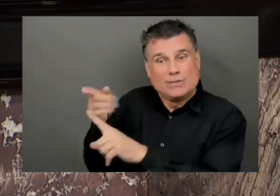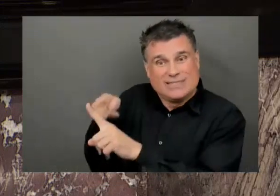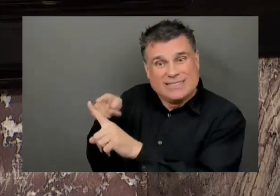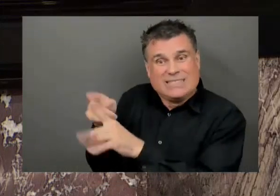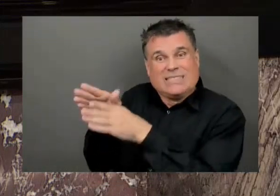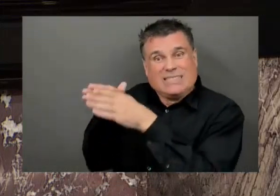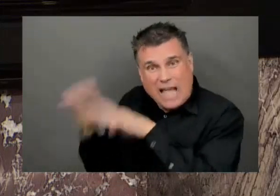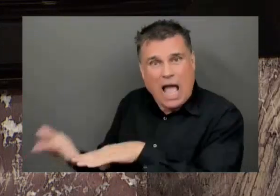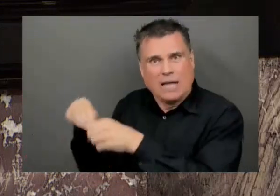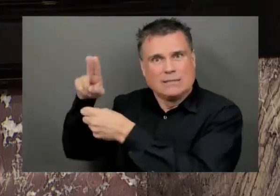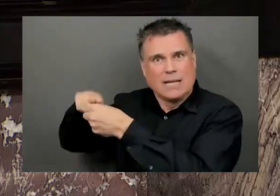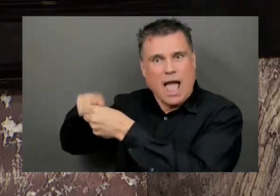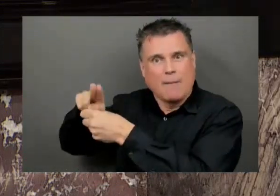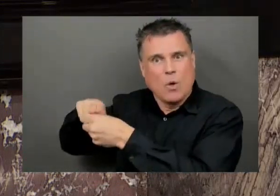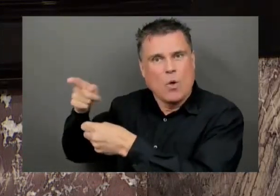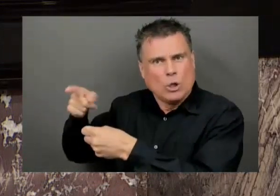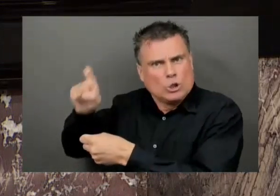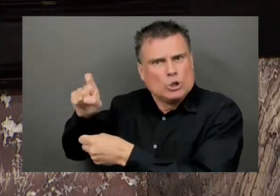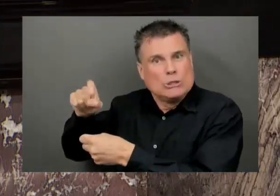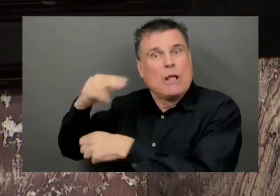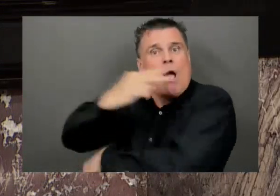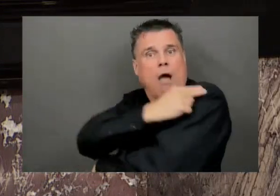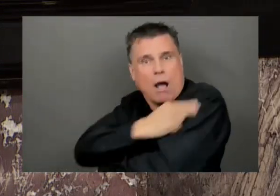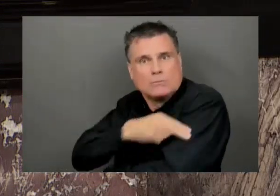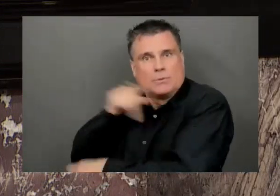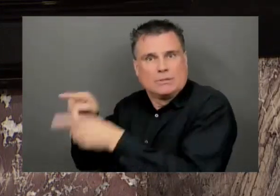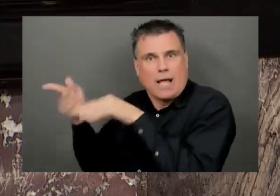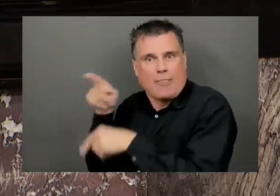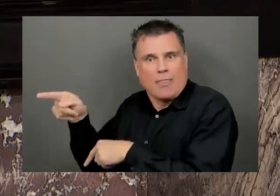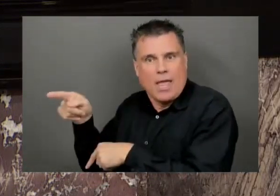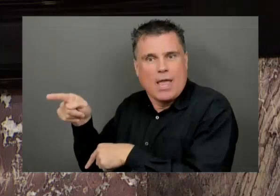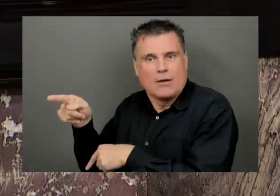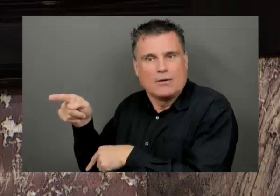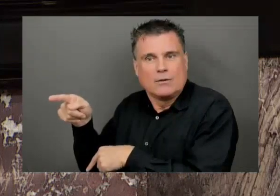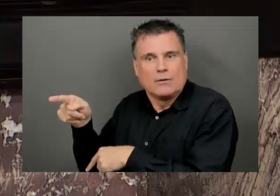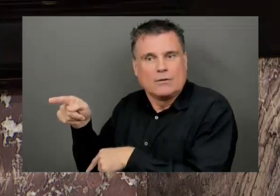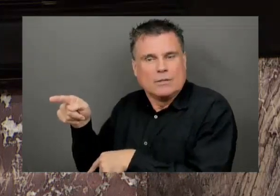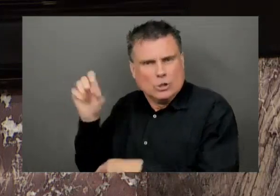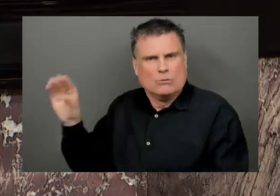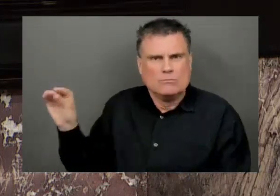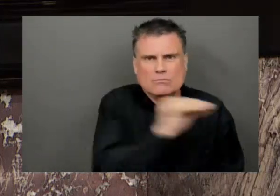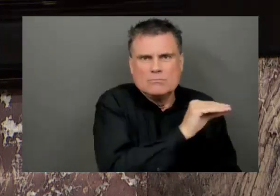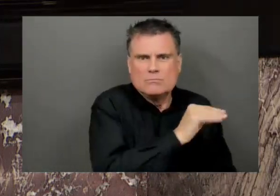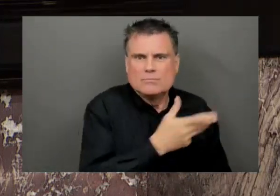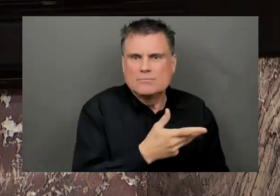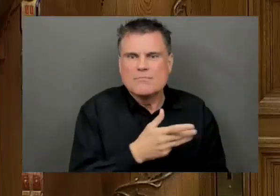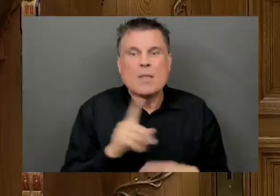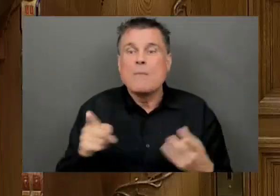recognize the Speaker doesn't want to hear this, but my question is, when will this government fund the heart catheterization lab at Nanaimo Hospital?